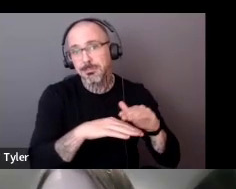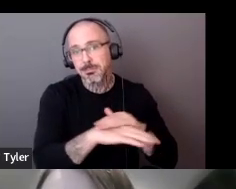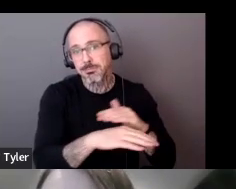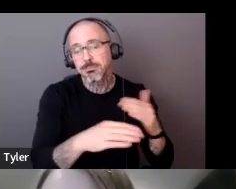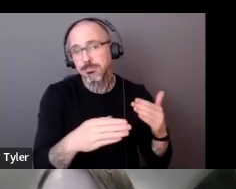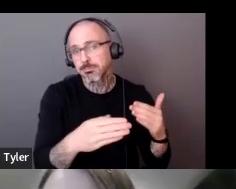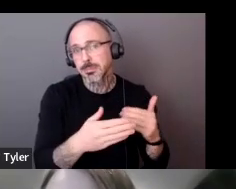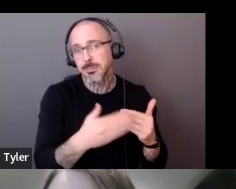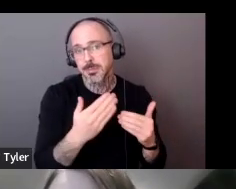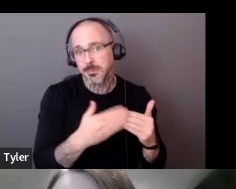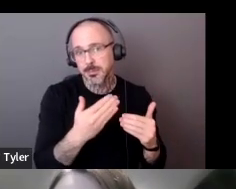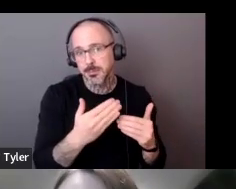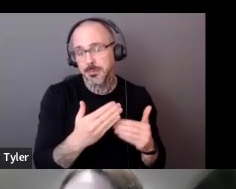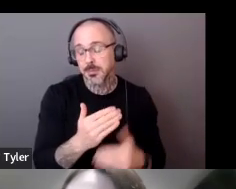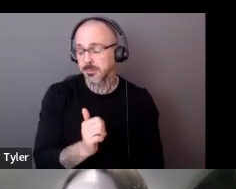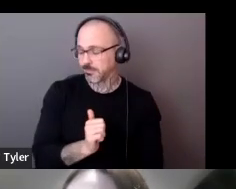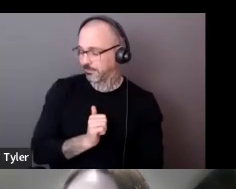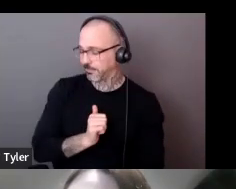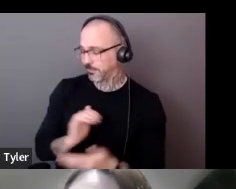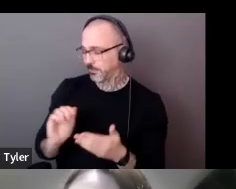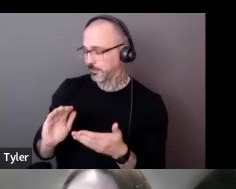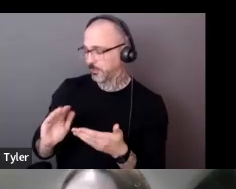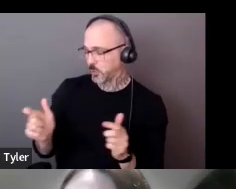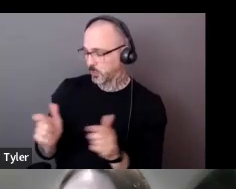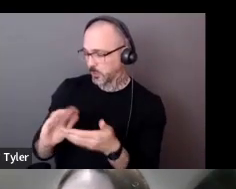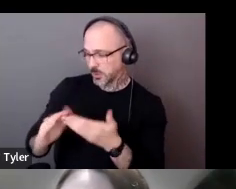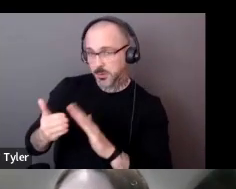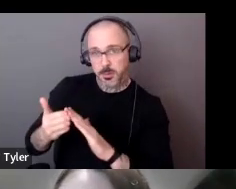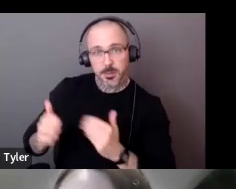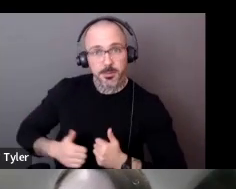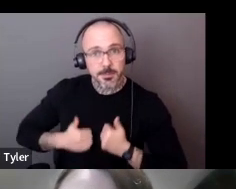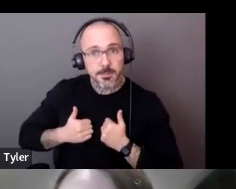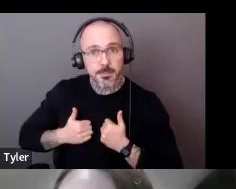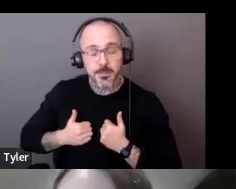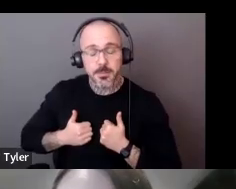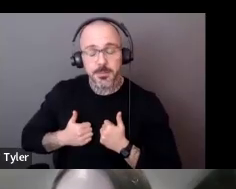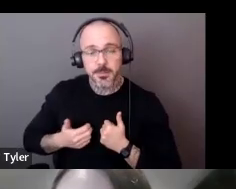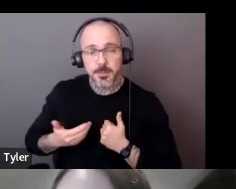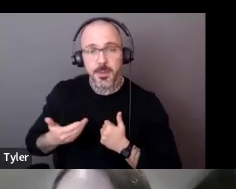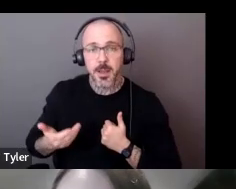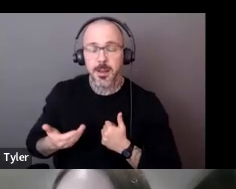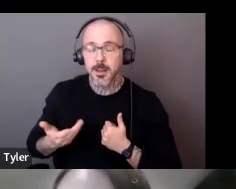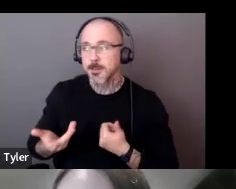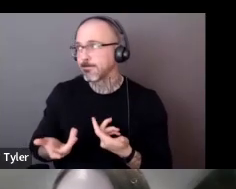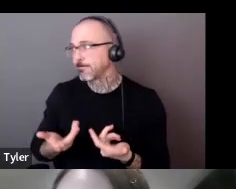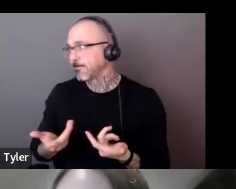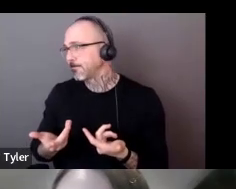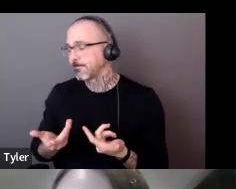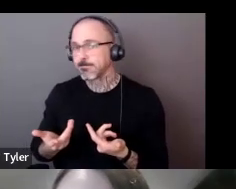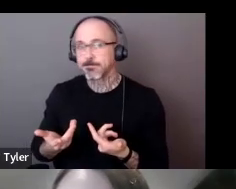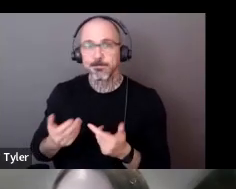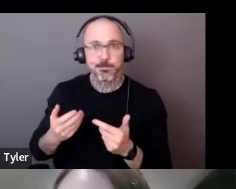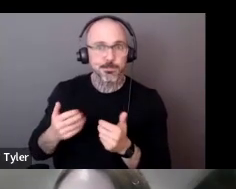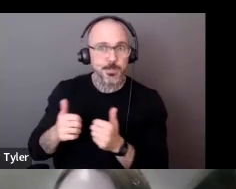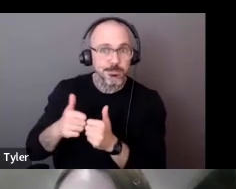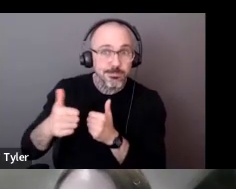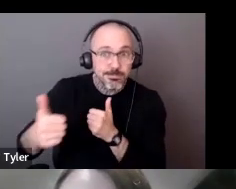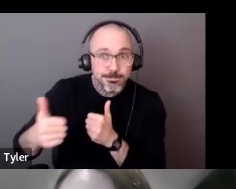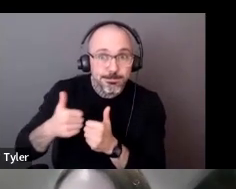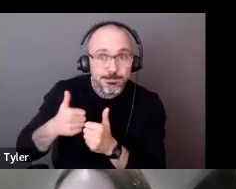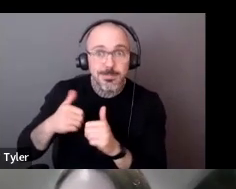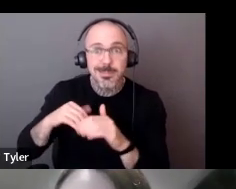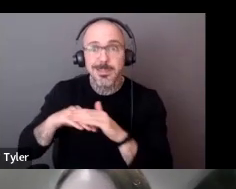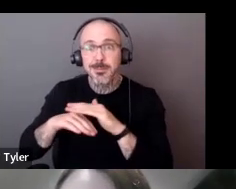small town like me, it's very hard to find the transportation